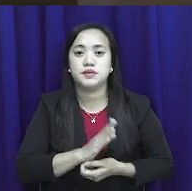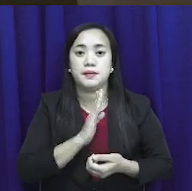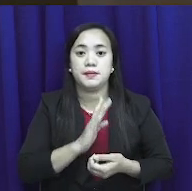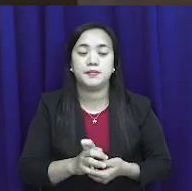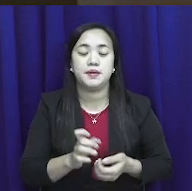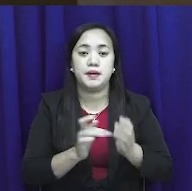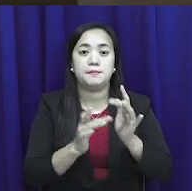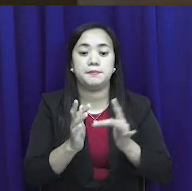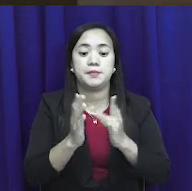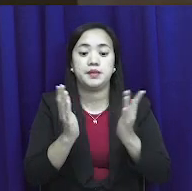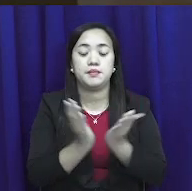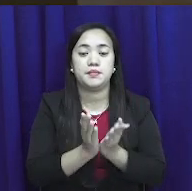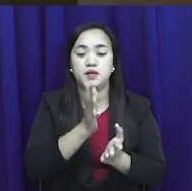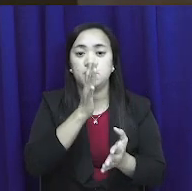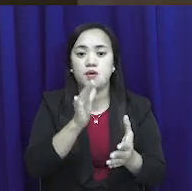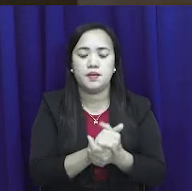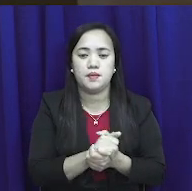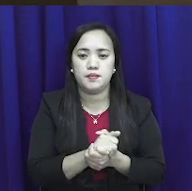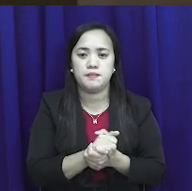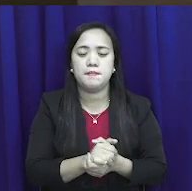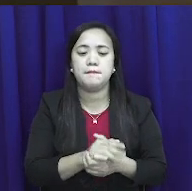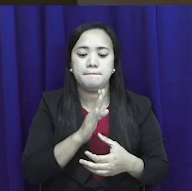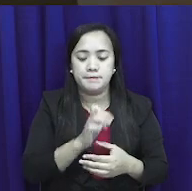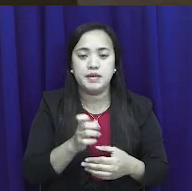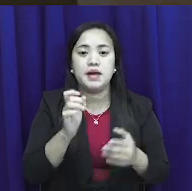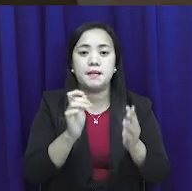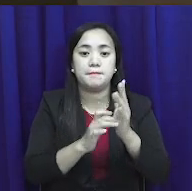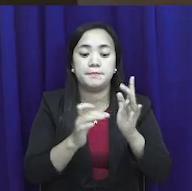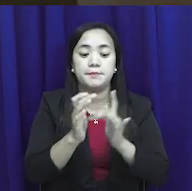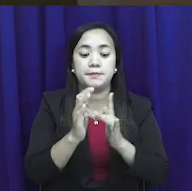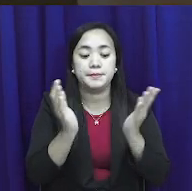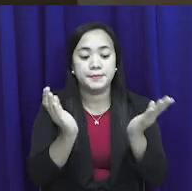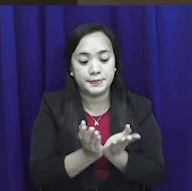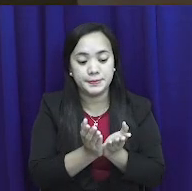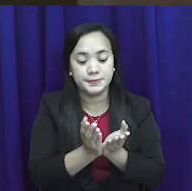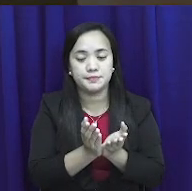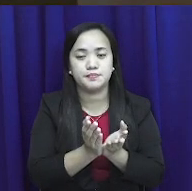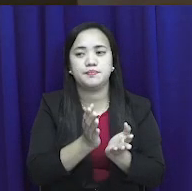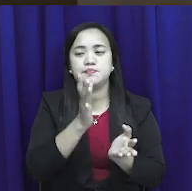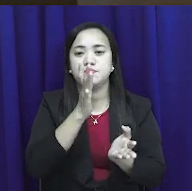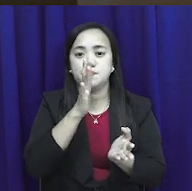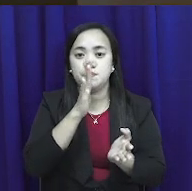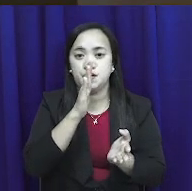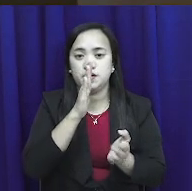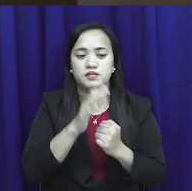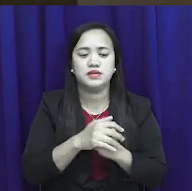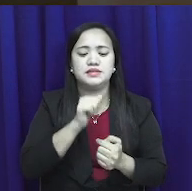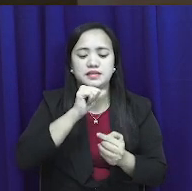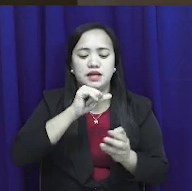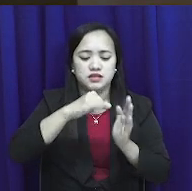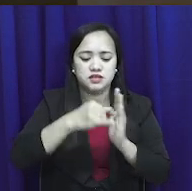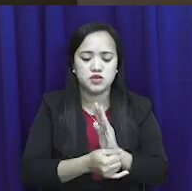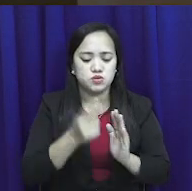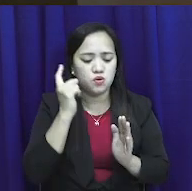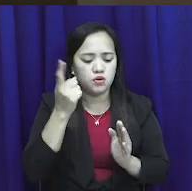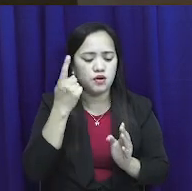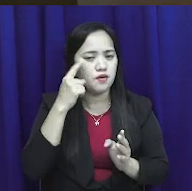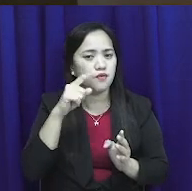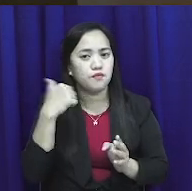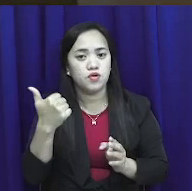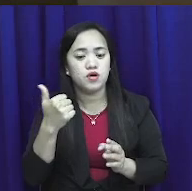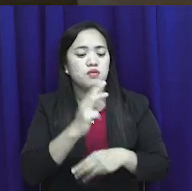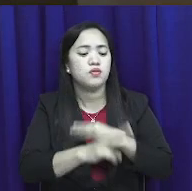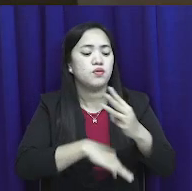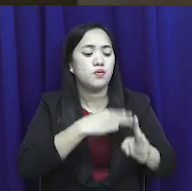biblical wife be a biblical mother not a social media wife and a social media mother Sabi ko nga po sa inyo